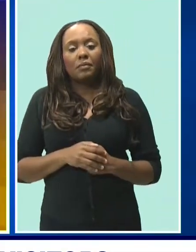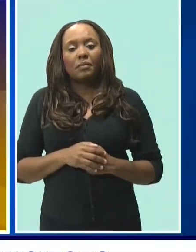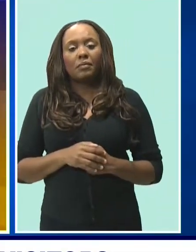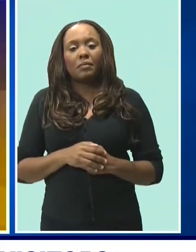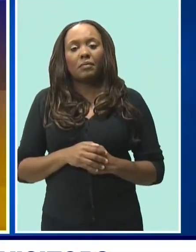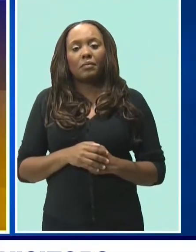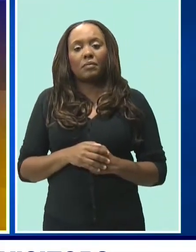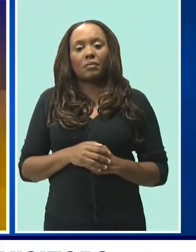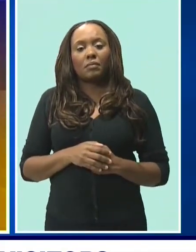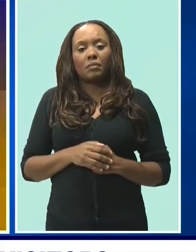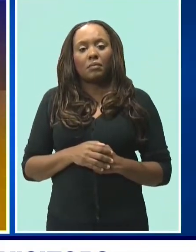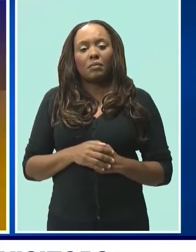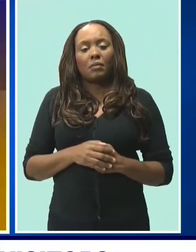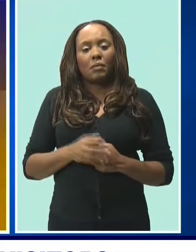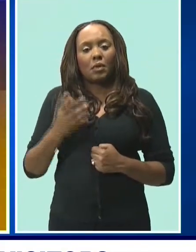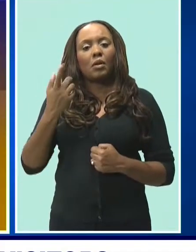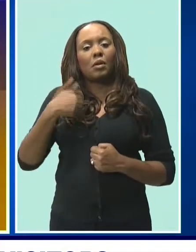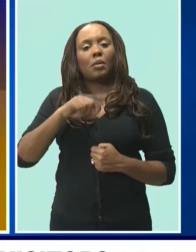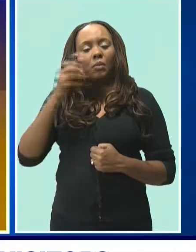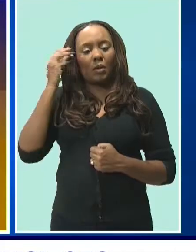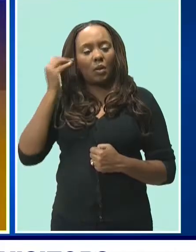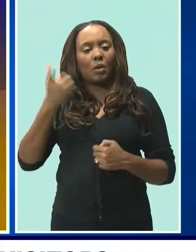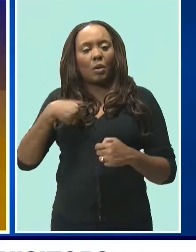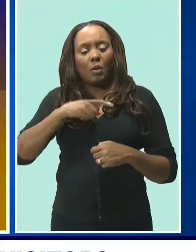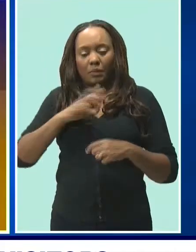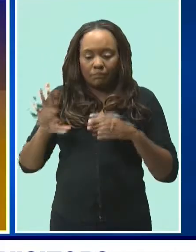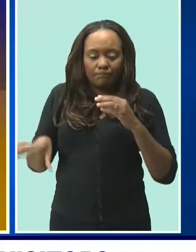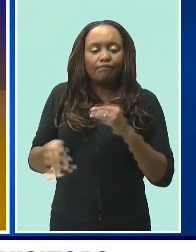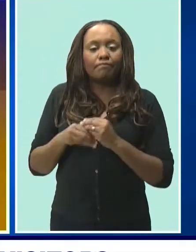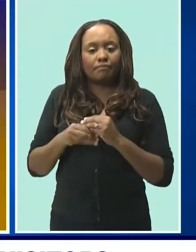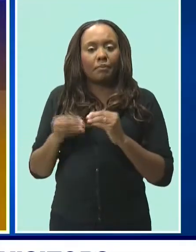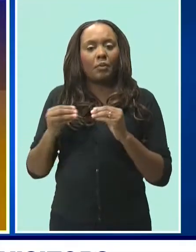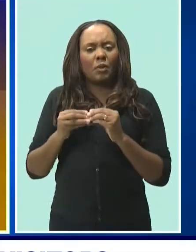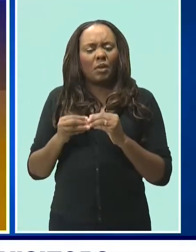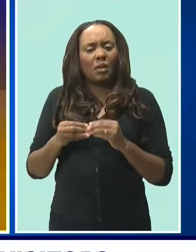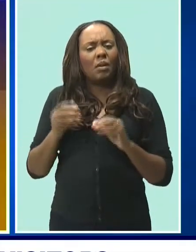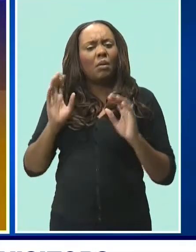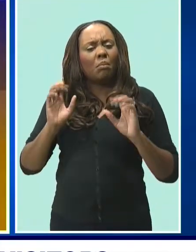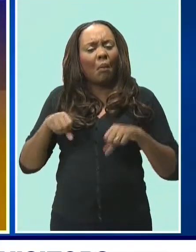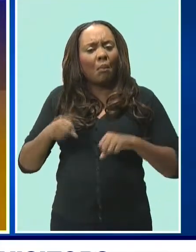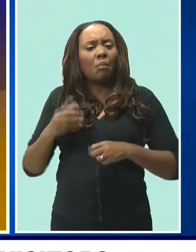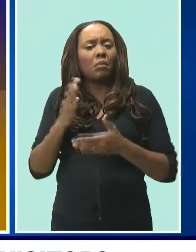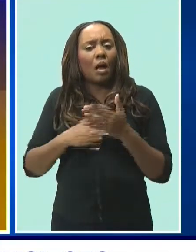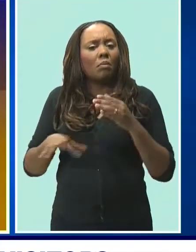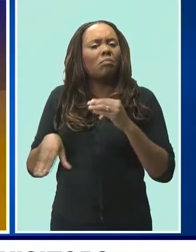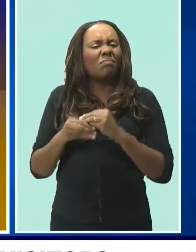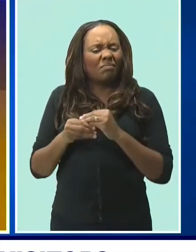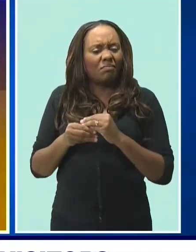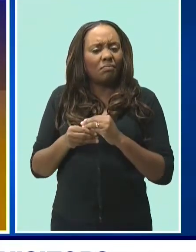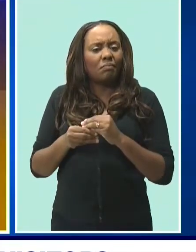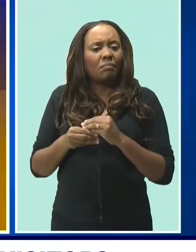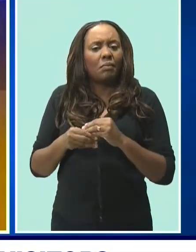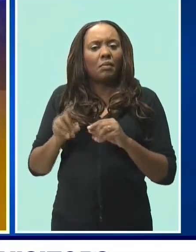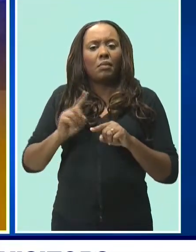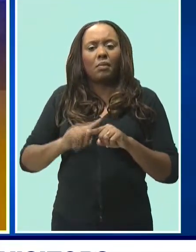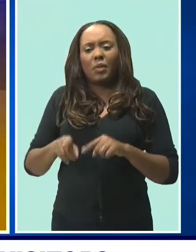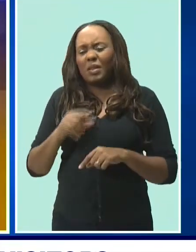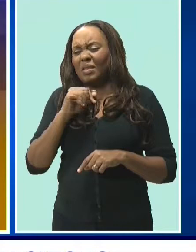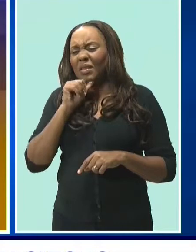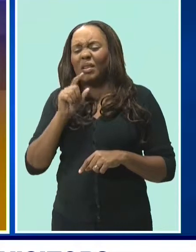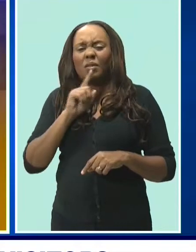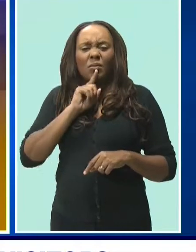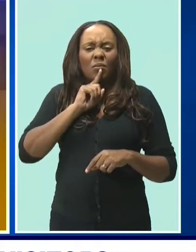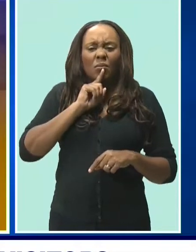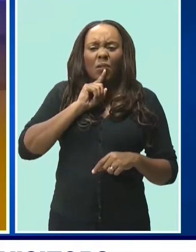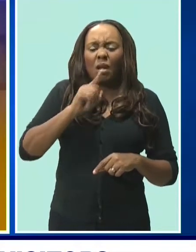finalized will include those things, of course, and there will likely be some additional requirements. But we do not anticipate that there's a great disparity